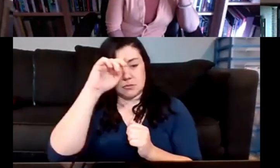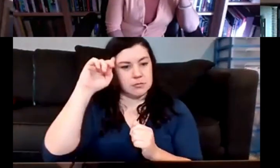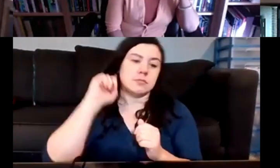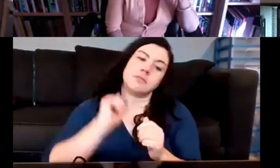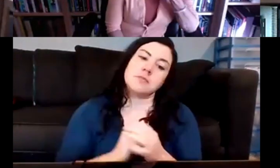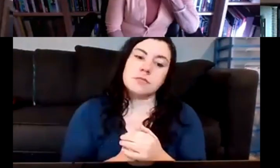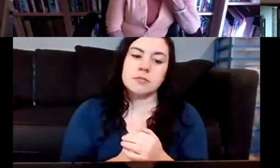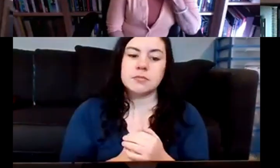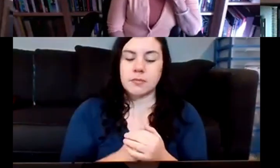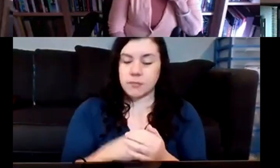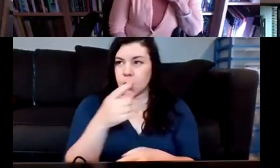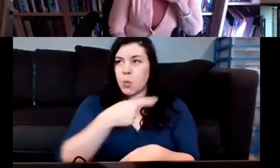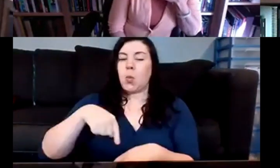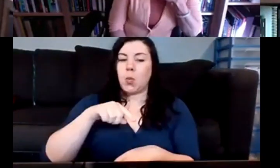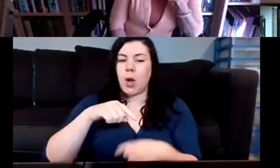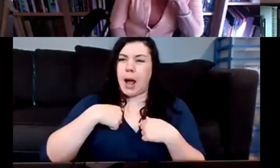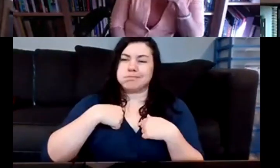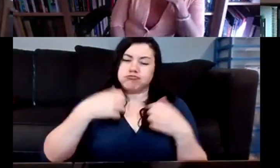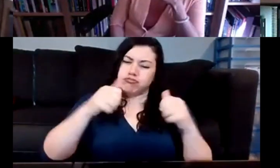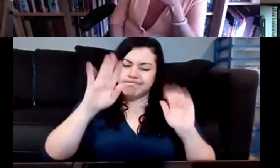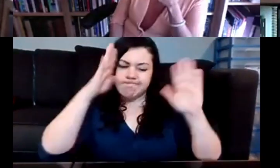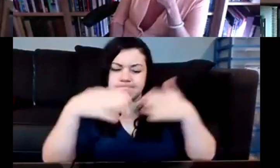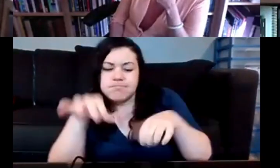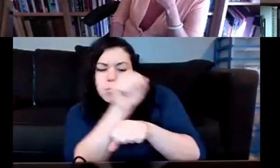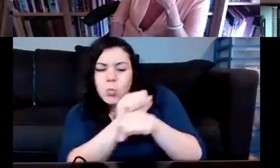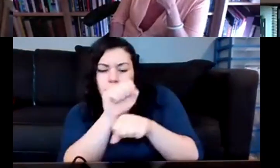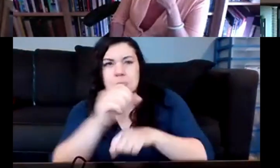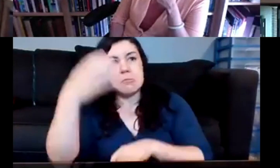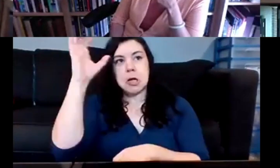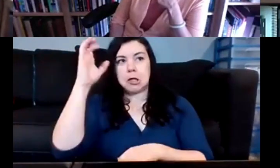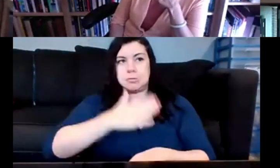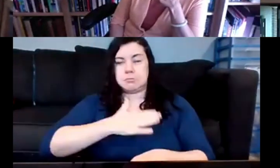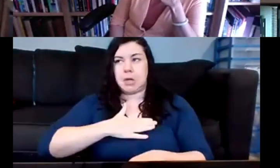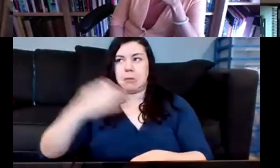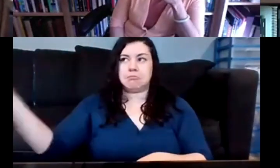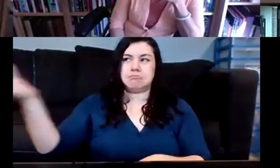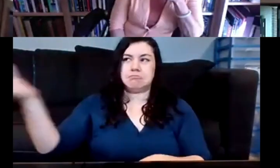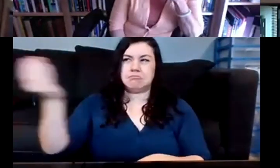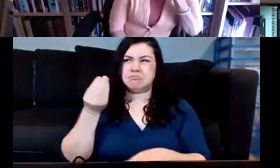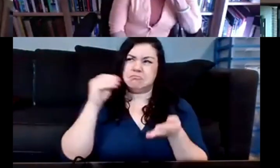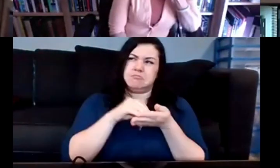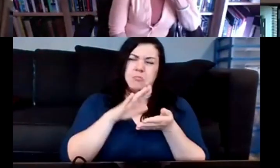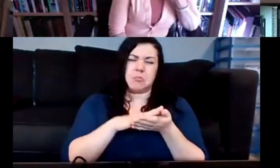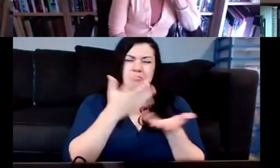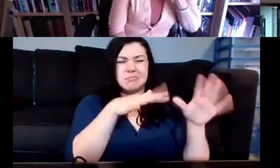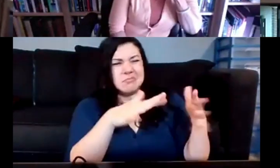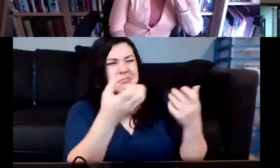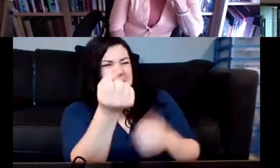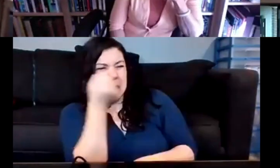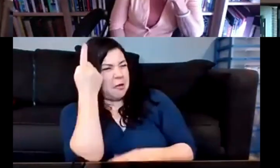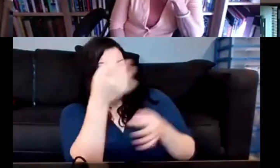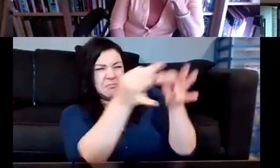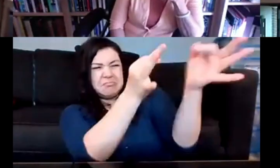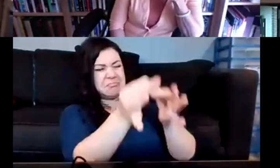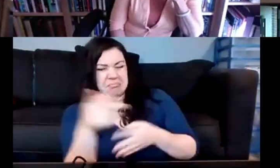starting to work on this, I received a note from a cousin who, wanted to understand the work.